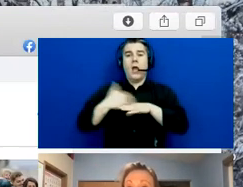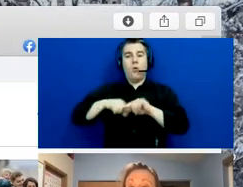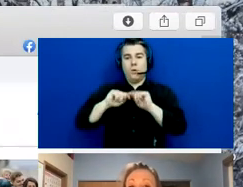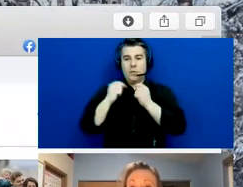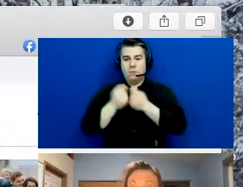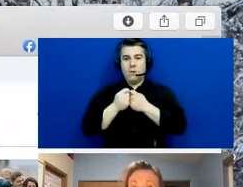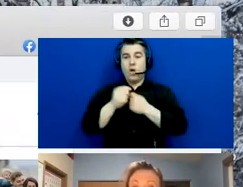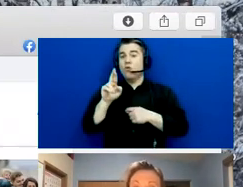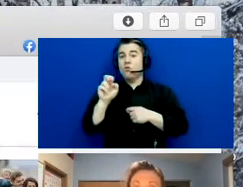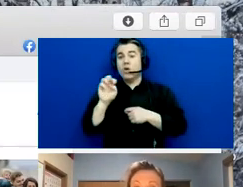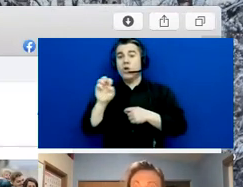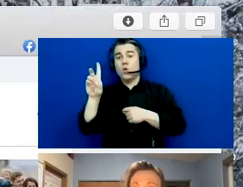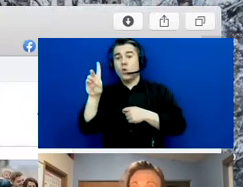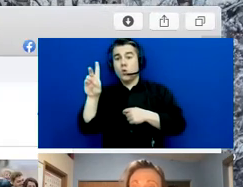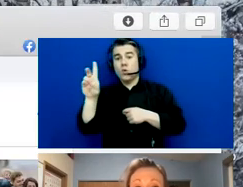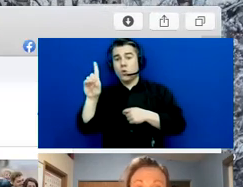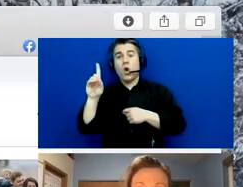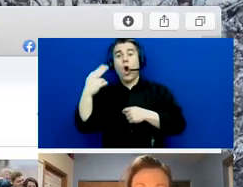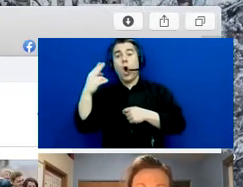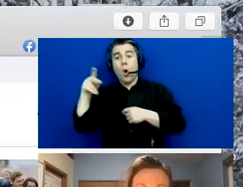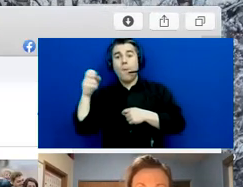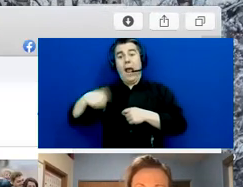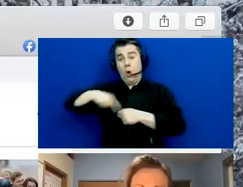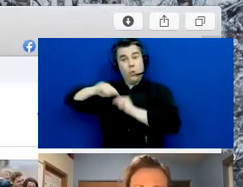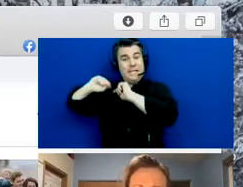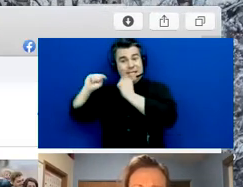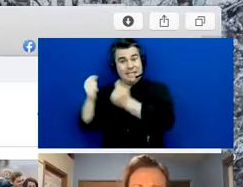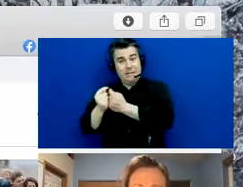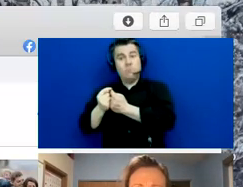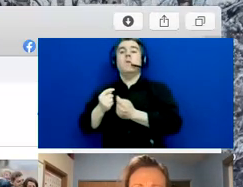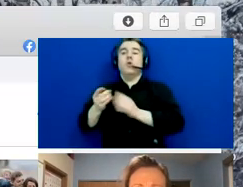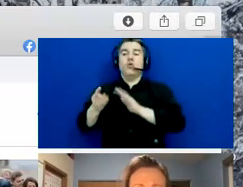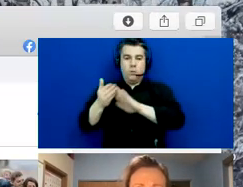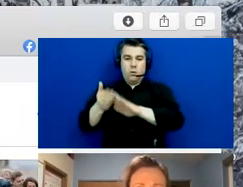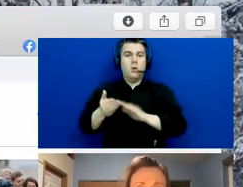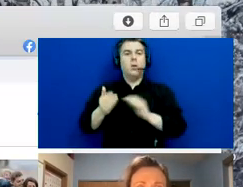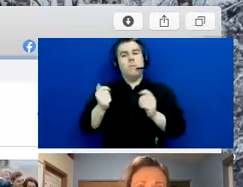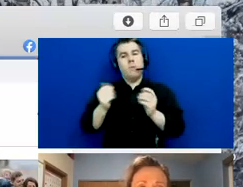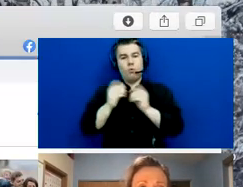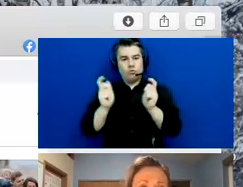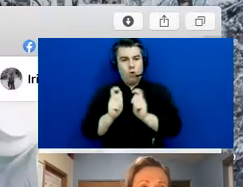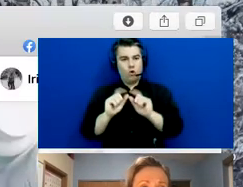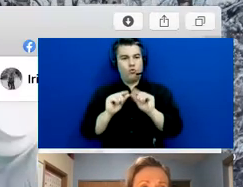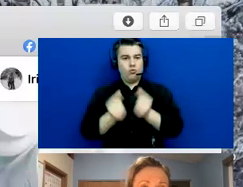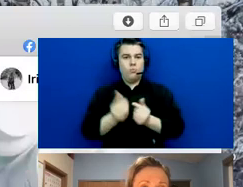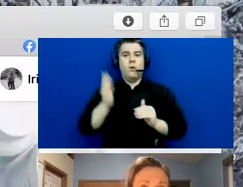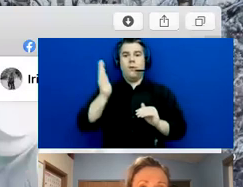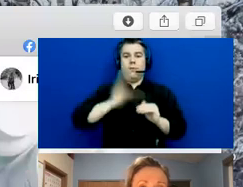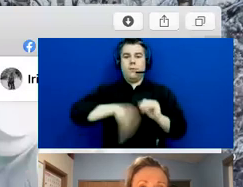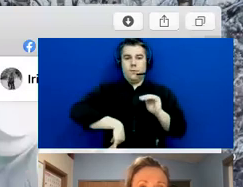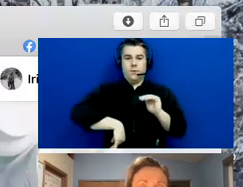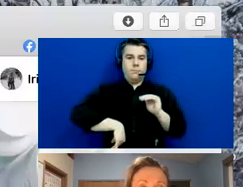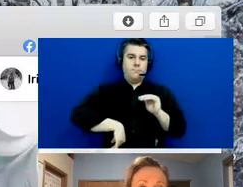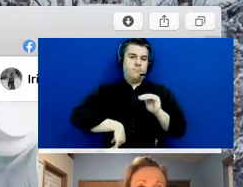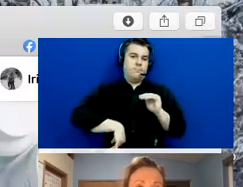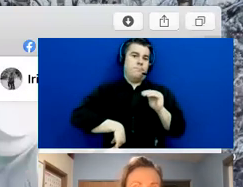hope part. And so these are run by leaders on our team. So it's a little bit smaller group than